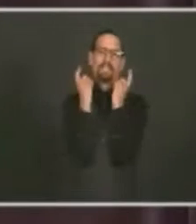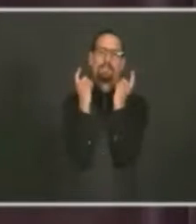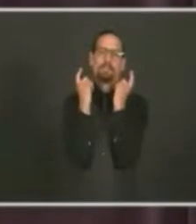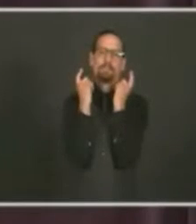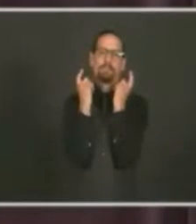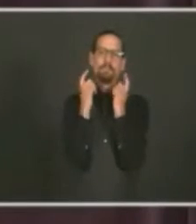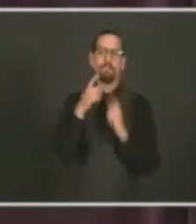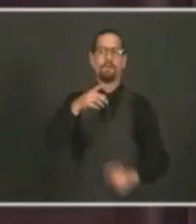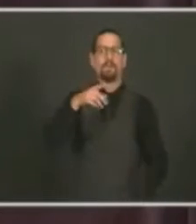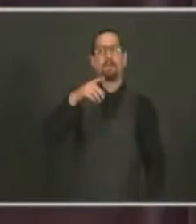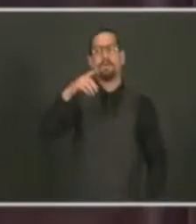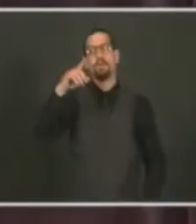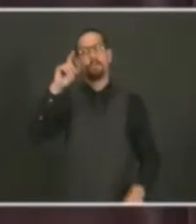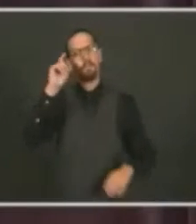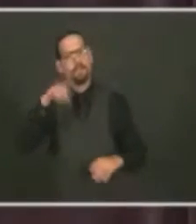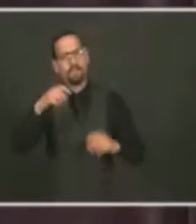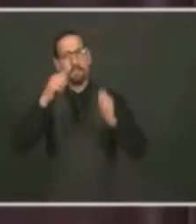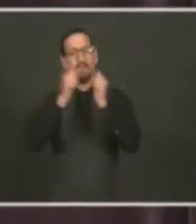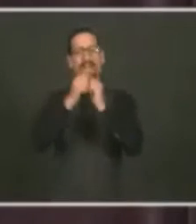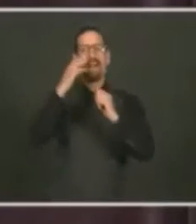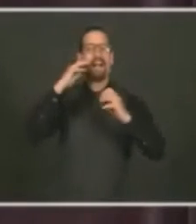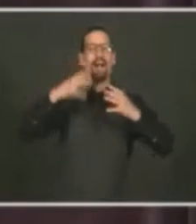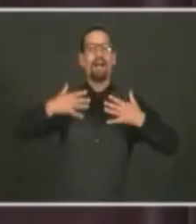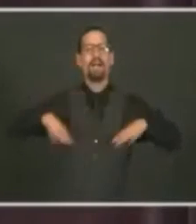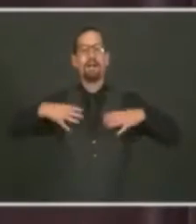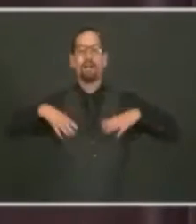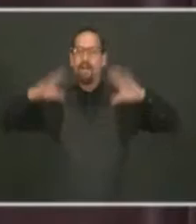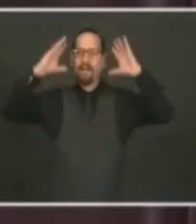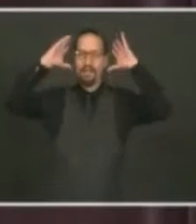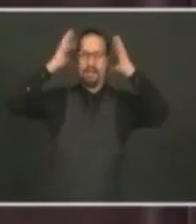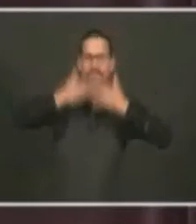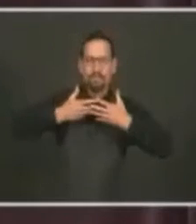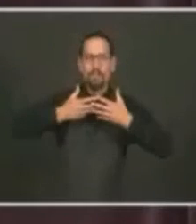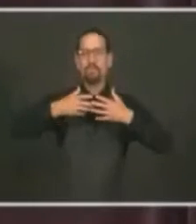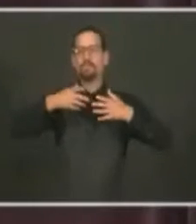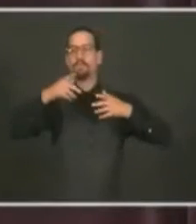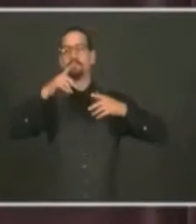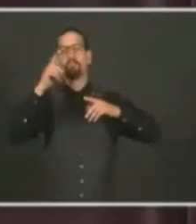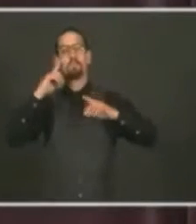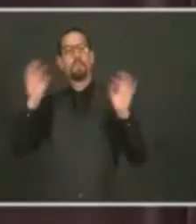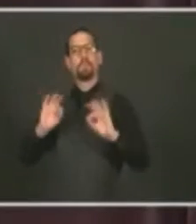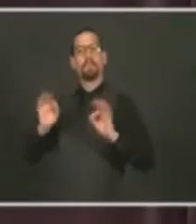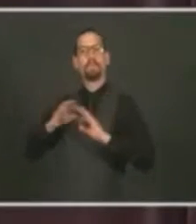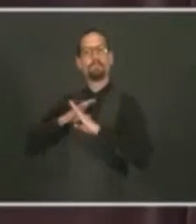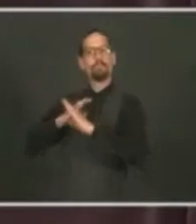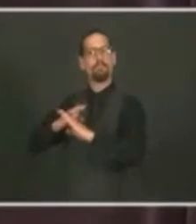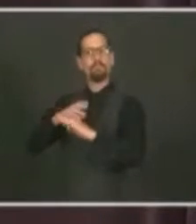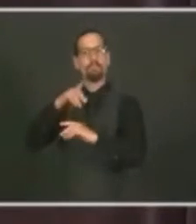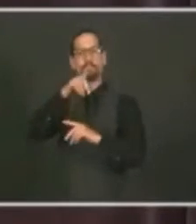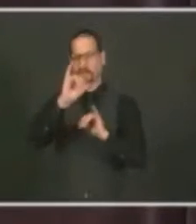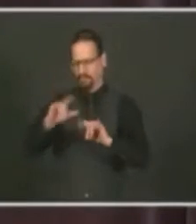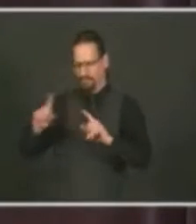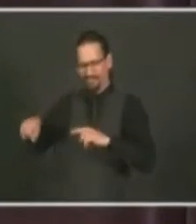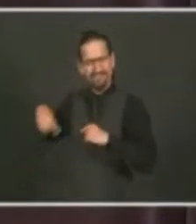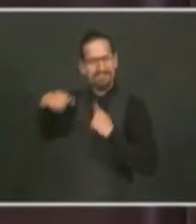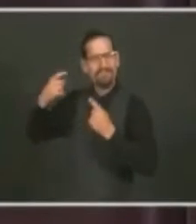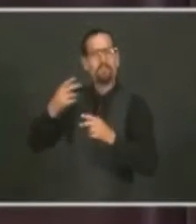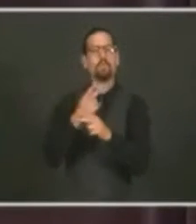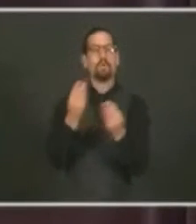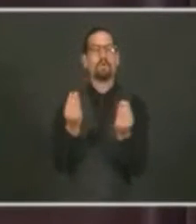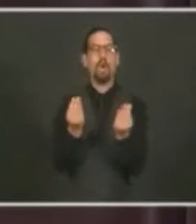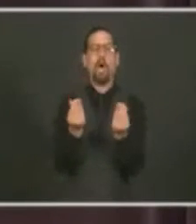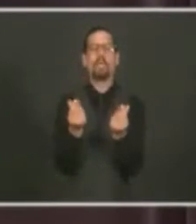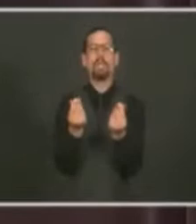face coverings that we have been talking about and wearing for a few months now. It does not mean using